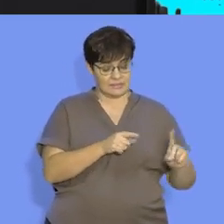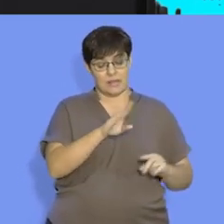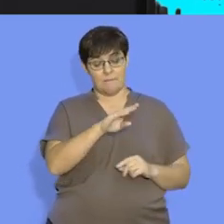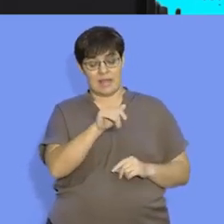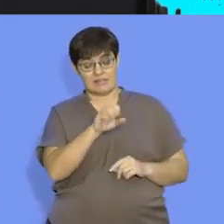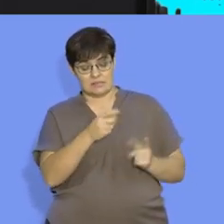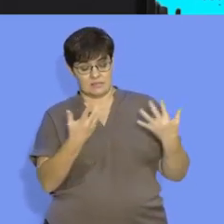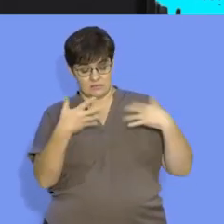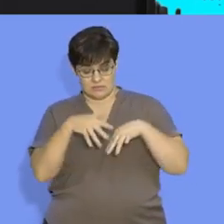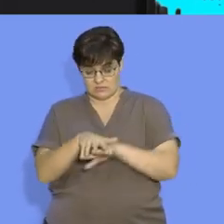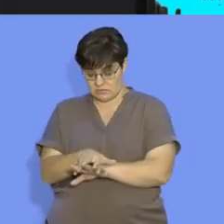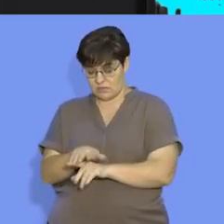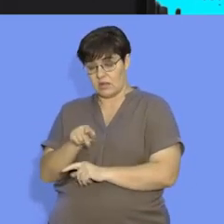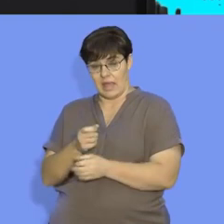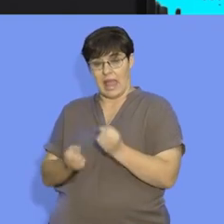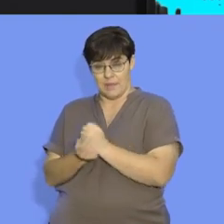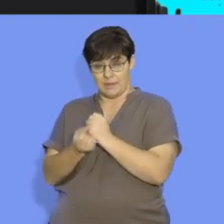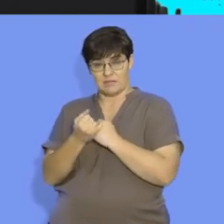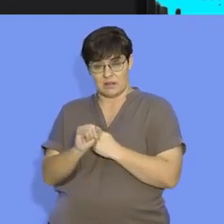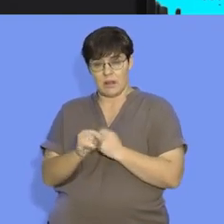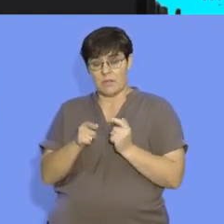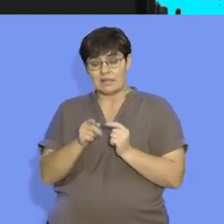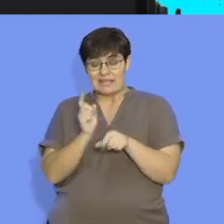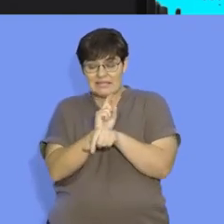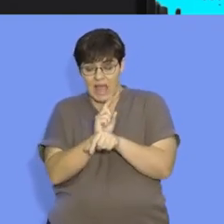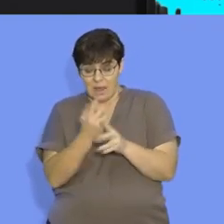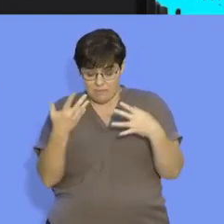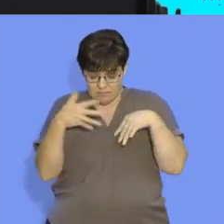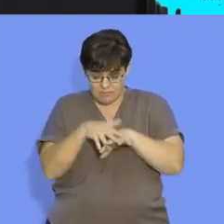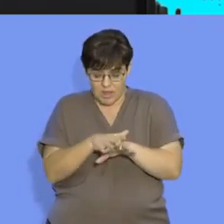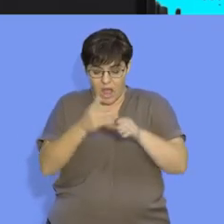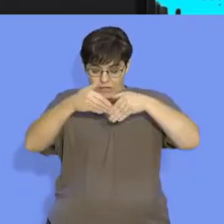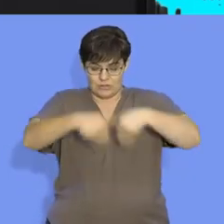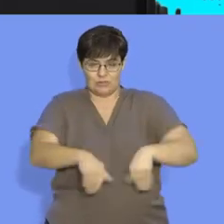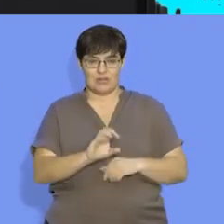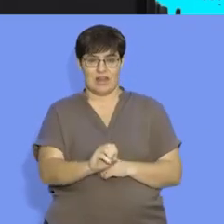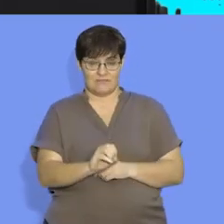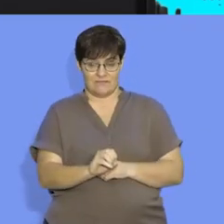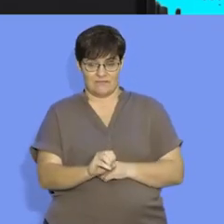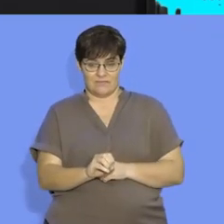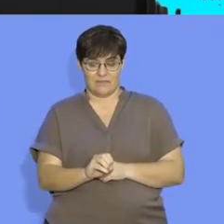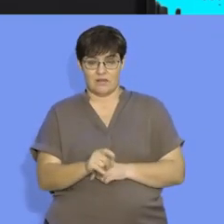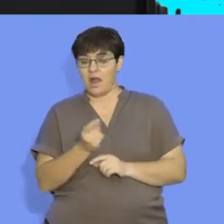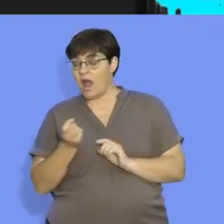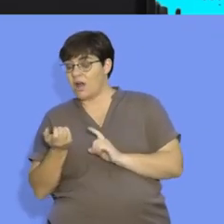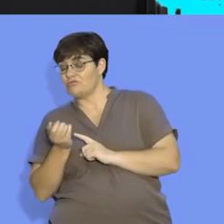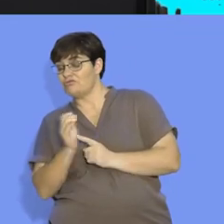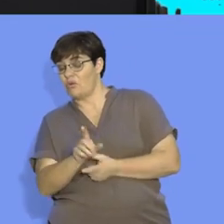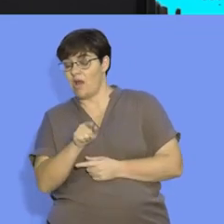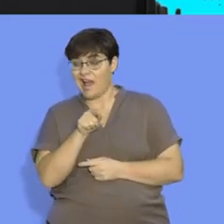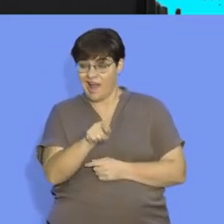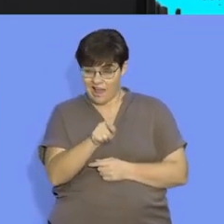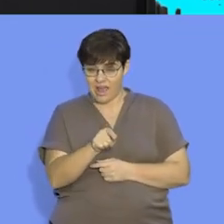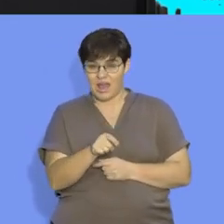or progressing, at what point do we have neutralization, So an indicator as a substance serves